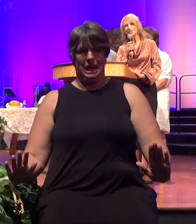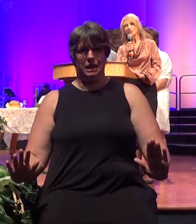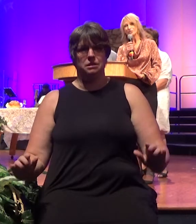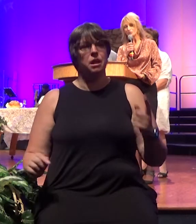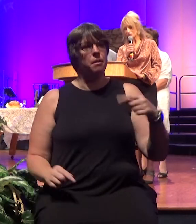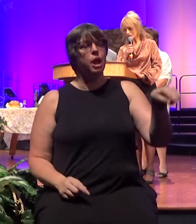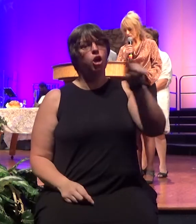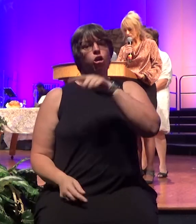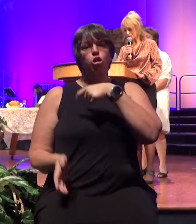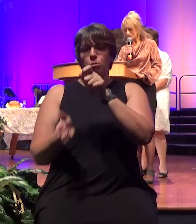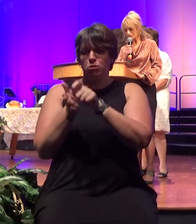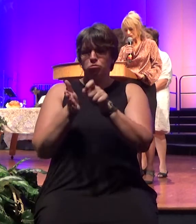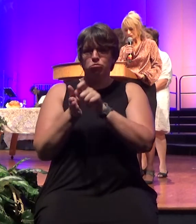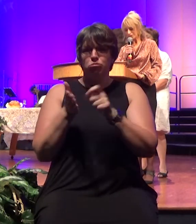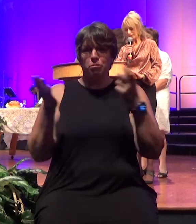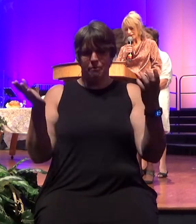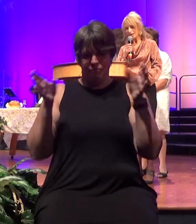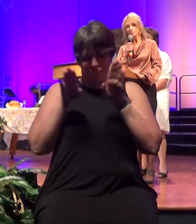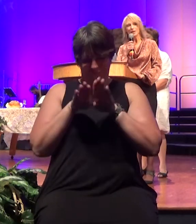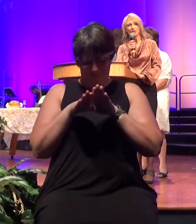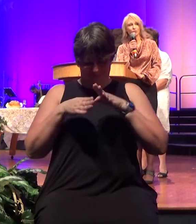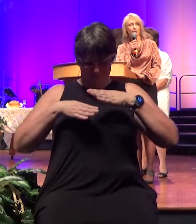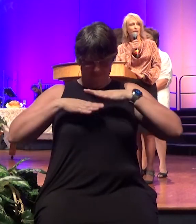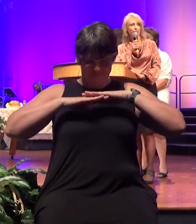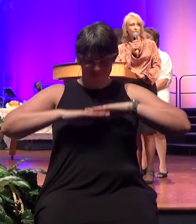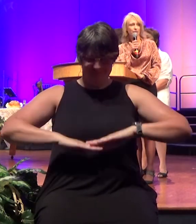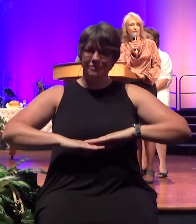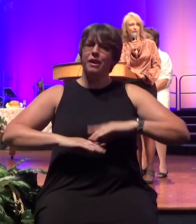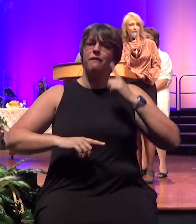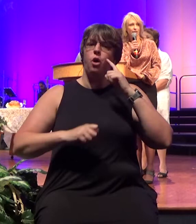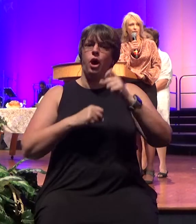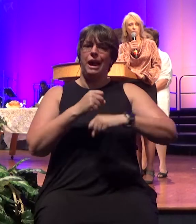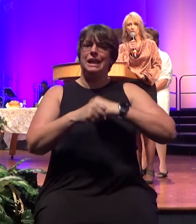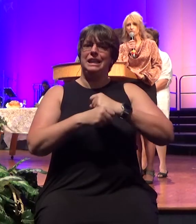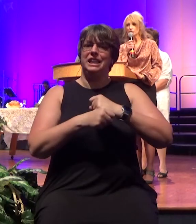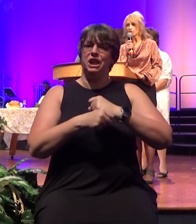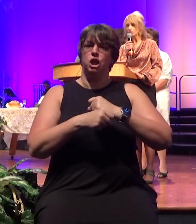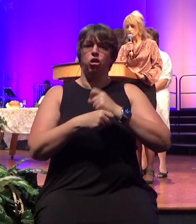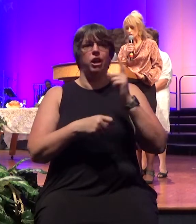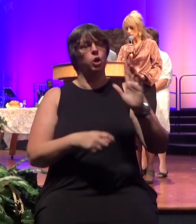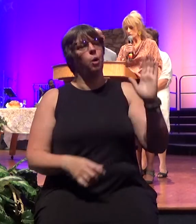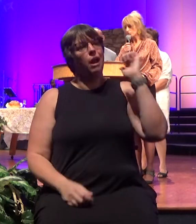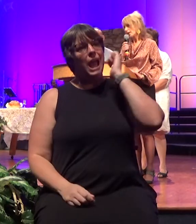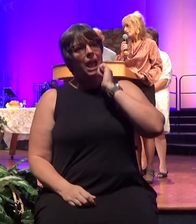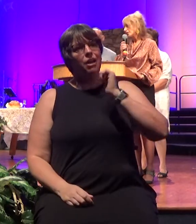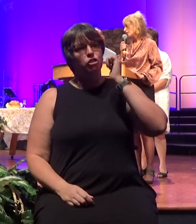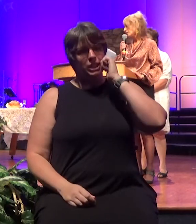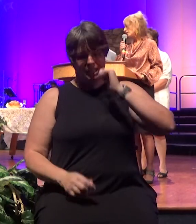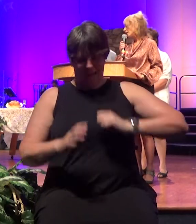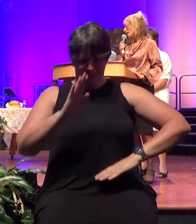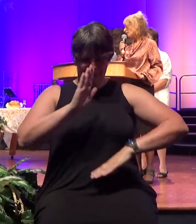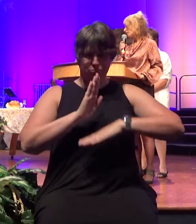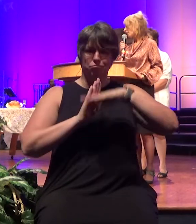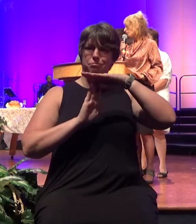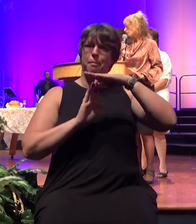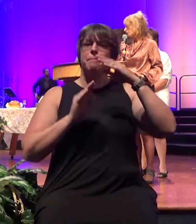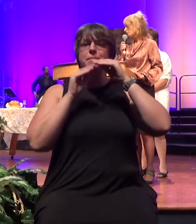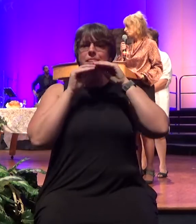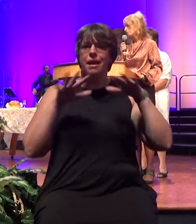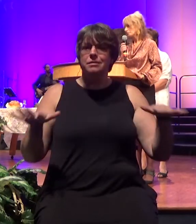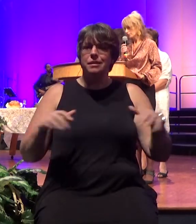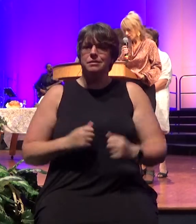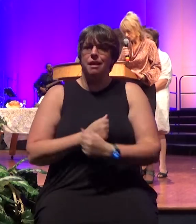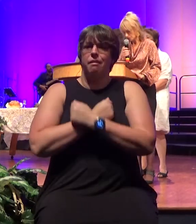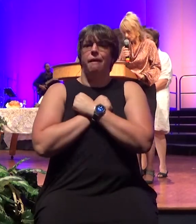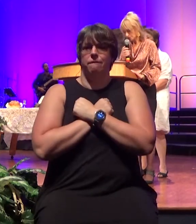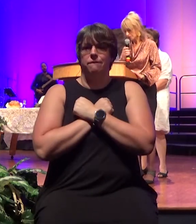good year, and may your every day be filled with blessings and love. And so it is.